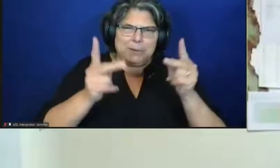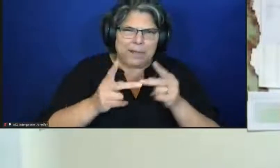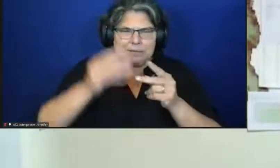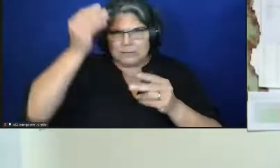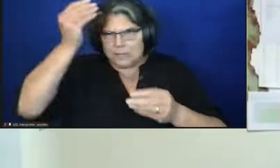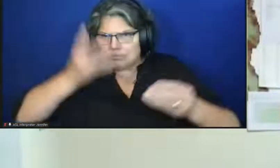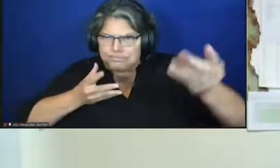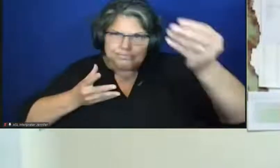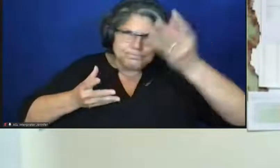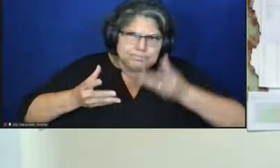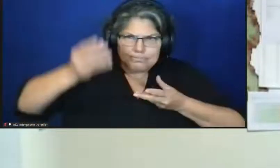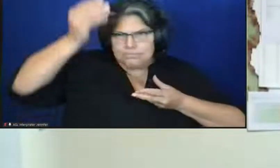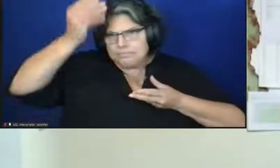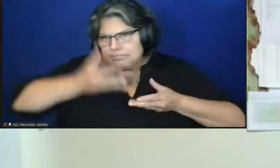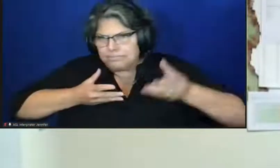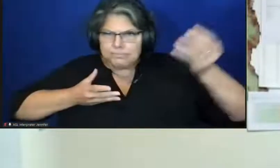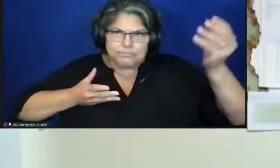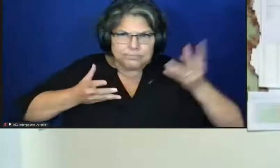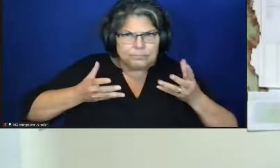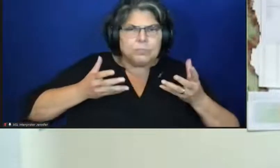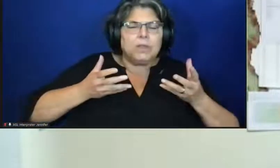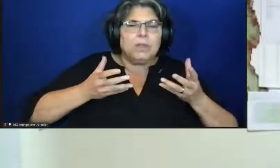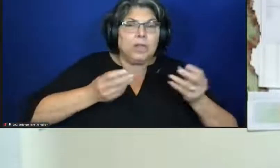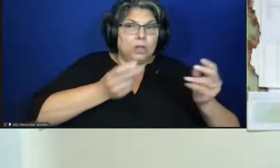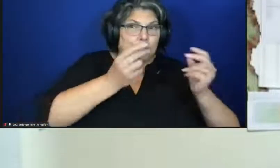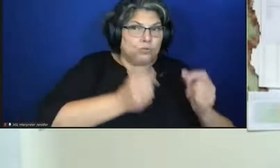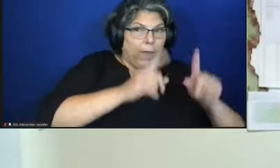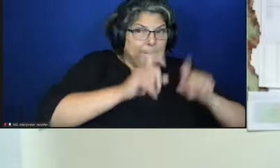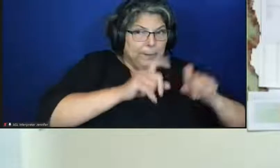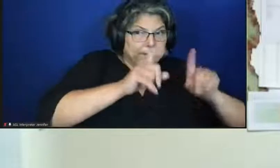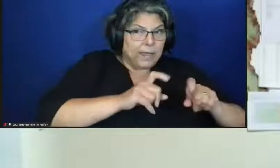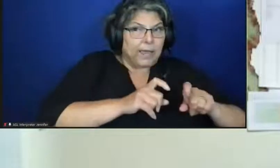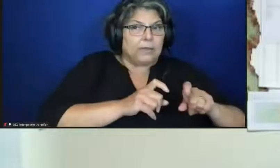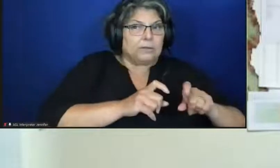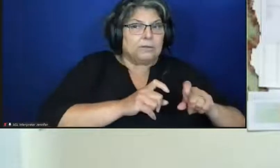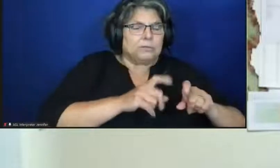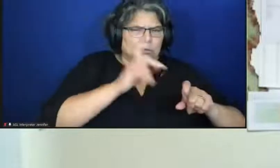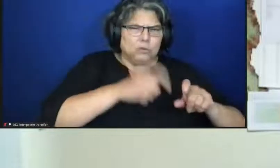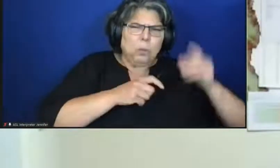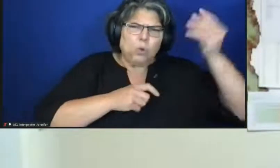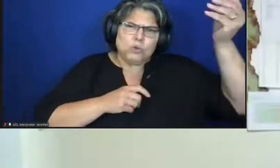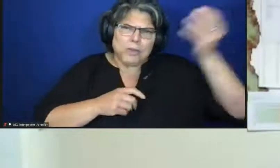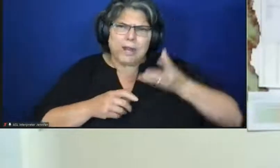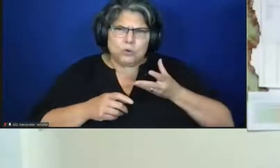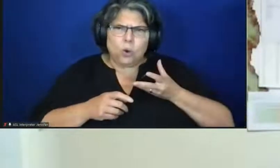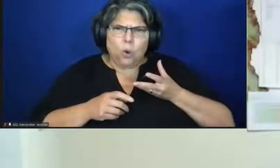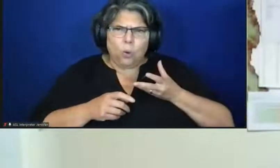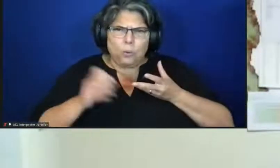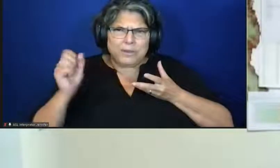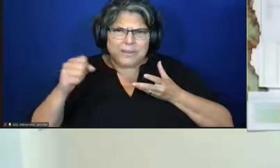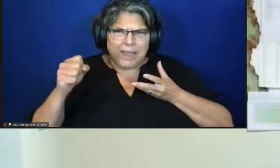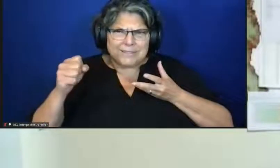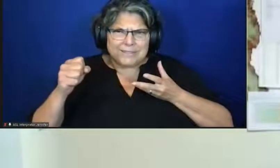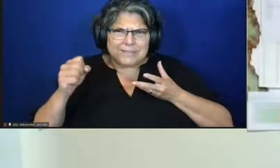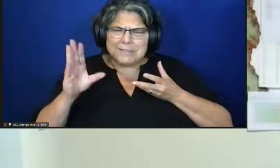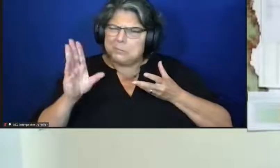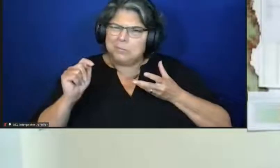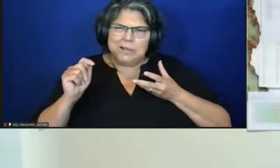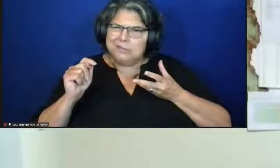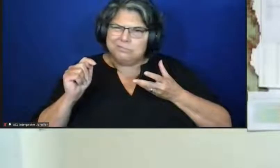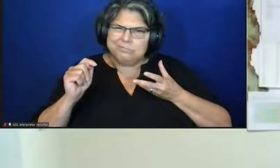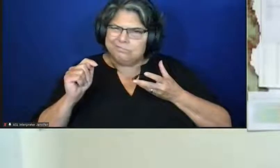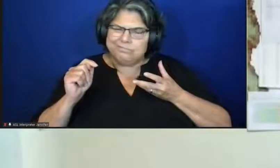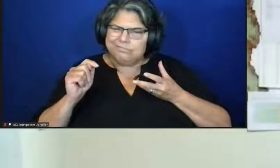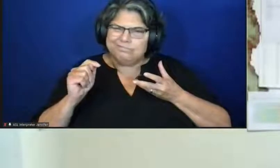And although the rapid tests are meant to be reported, there is a lot